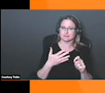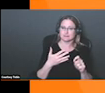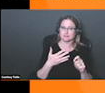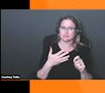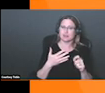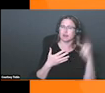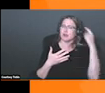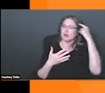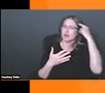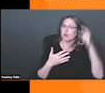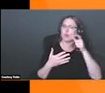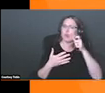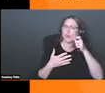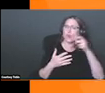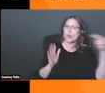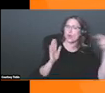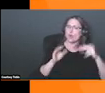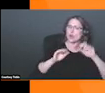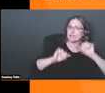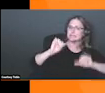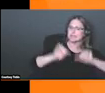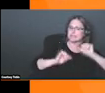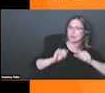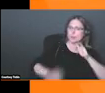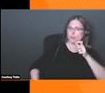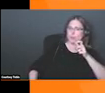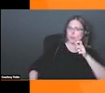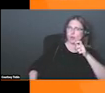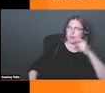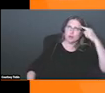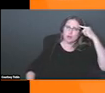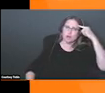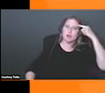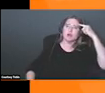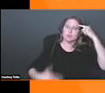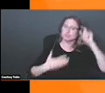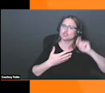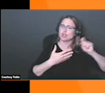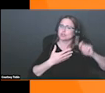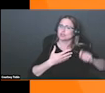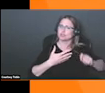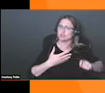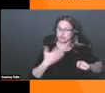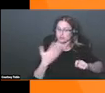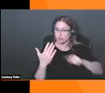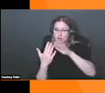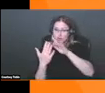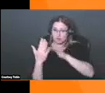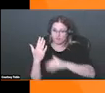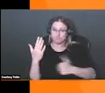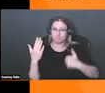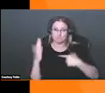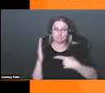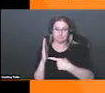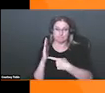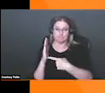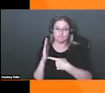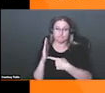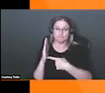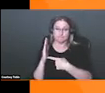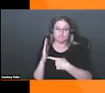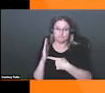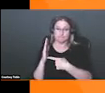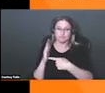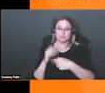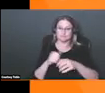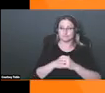in mind and continue to make sure you're making progress and getting everything you need for